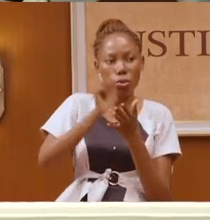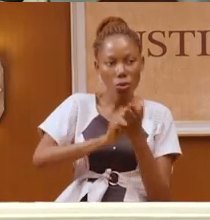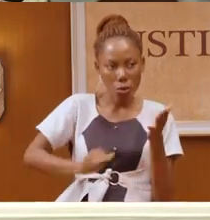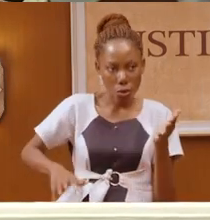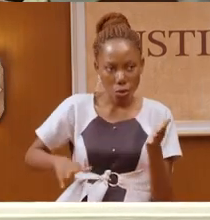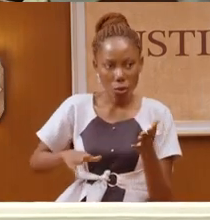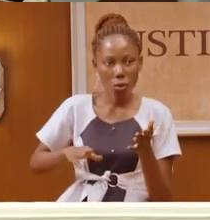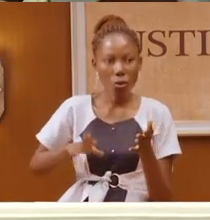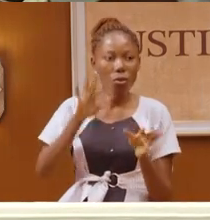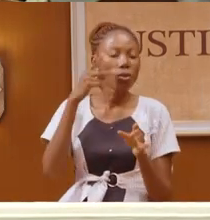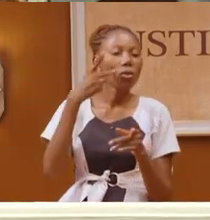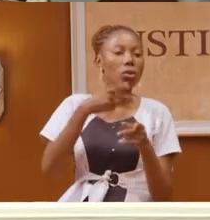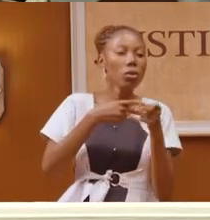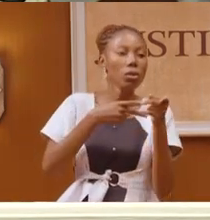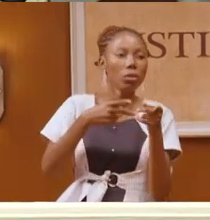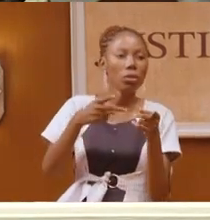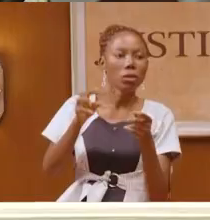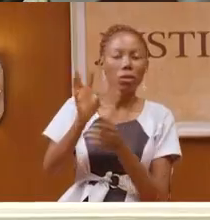price of